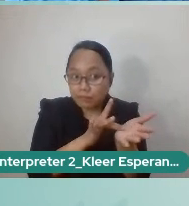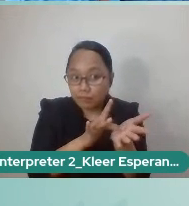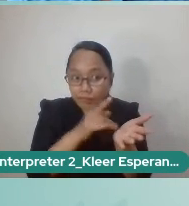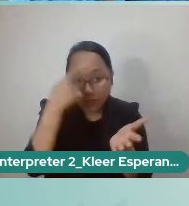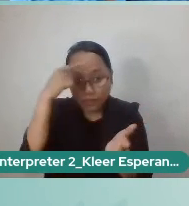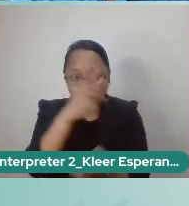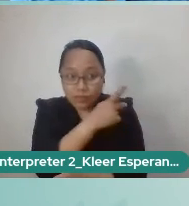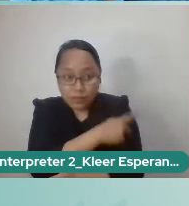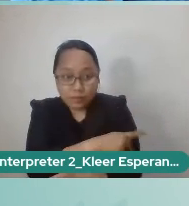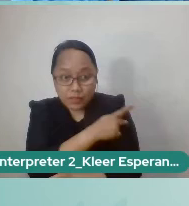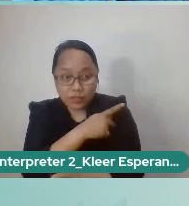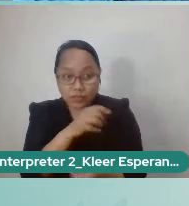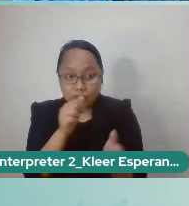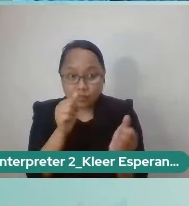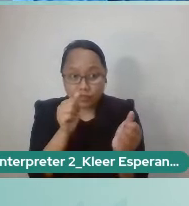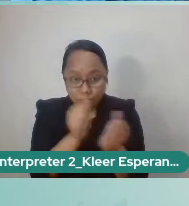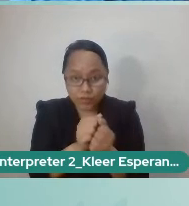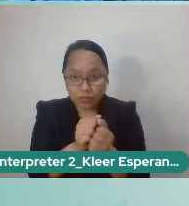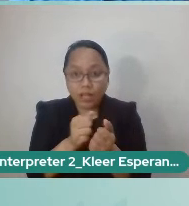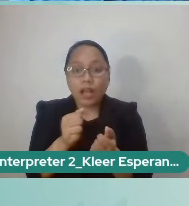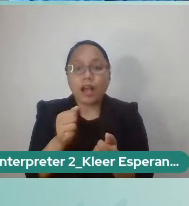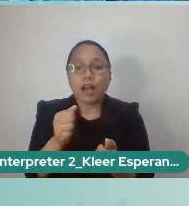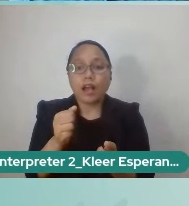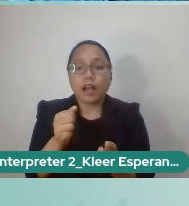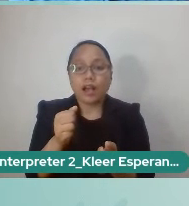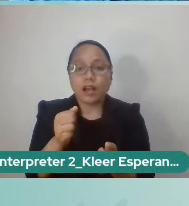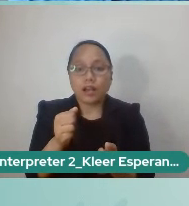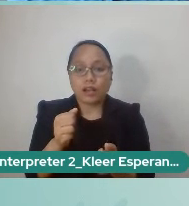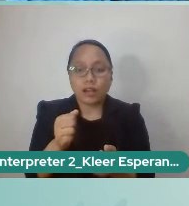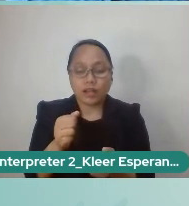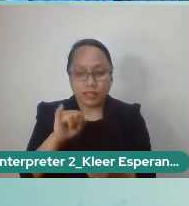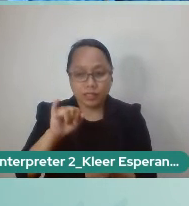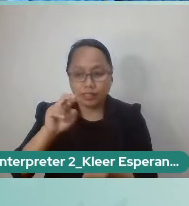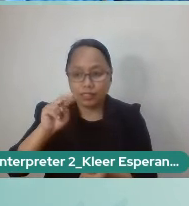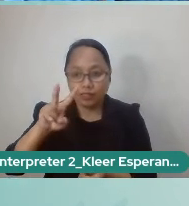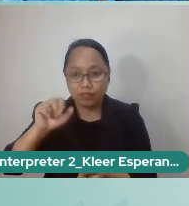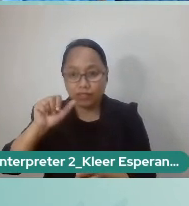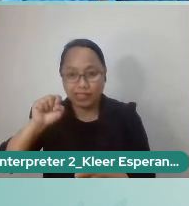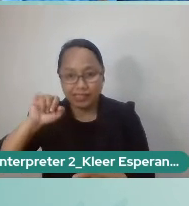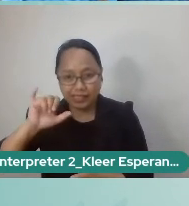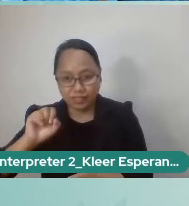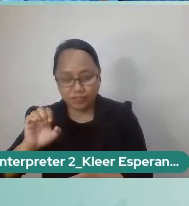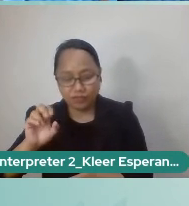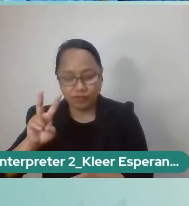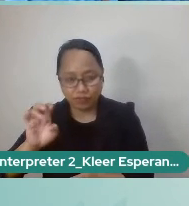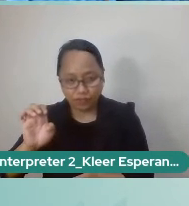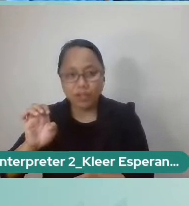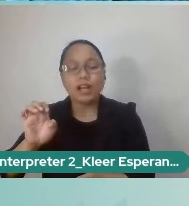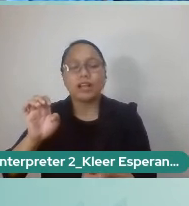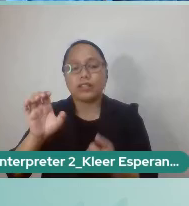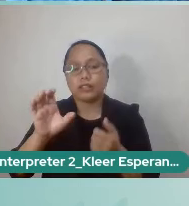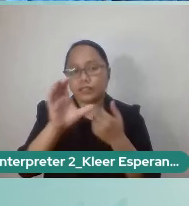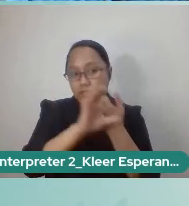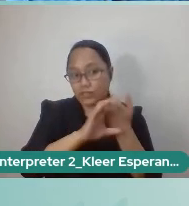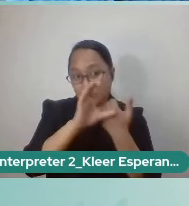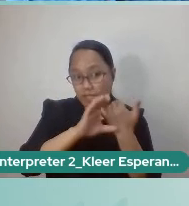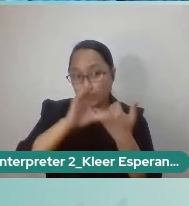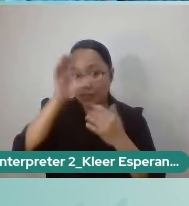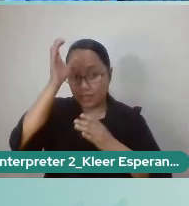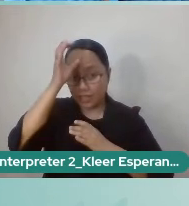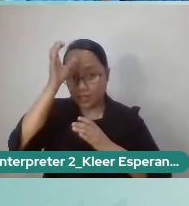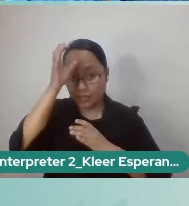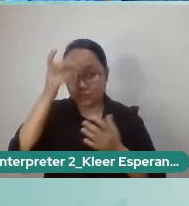with invasive cervical cancer. And our goal is to reduce the mortality from cervical cancer